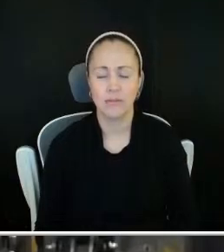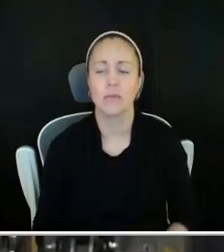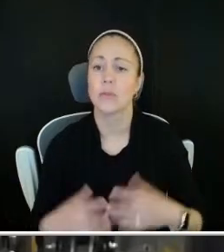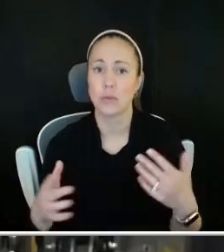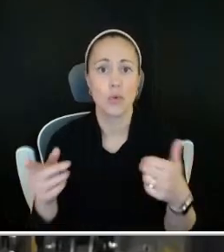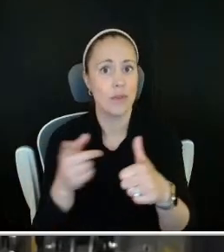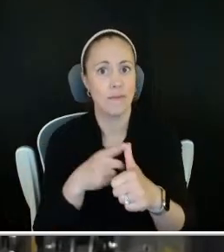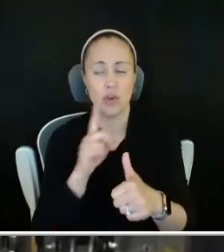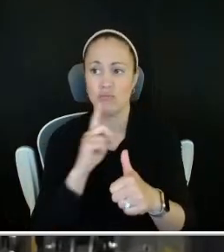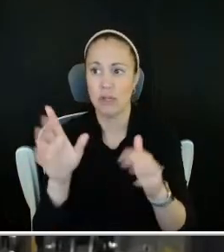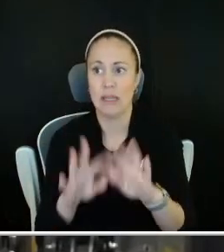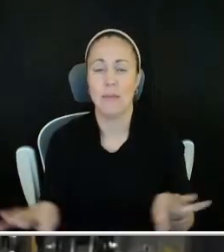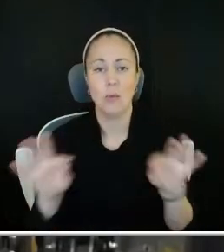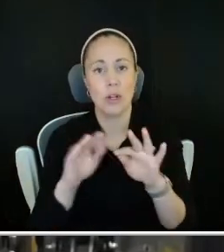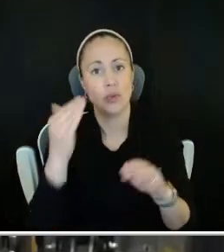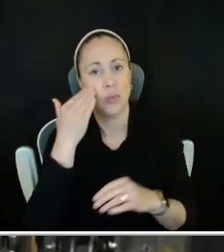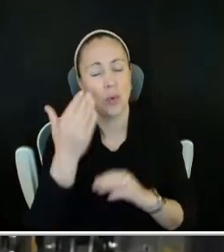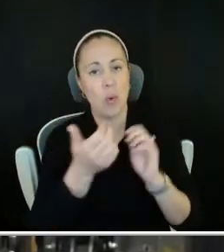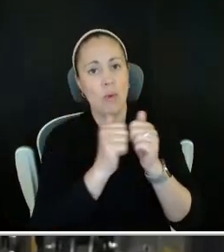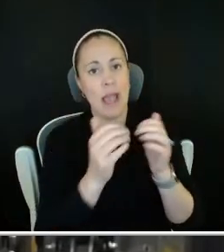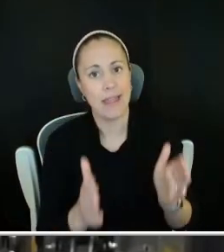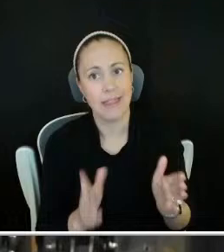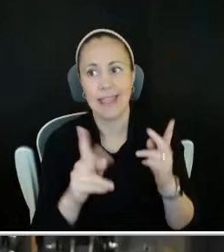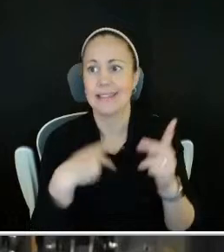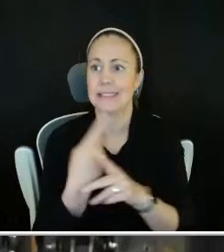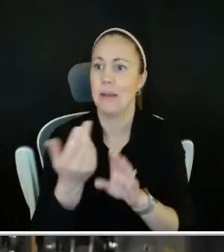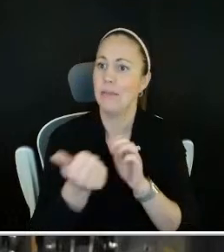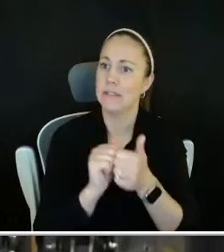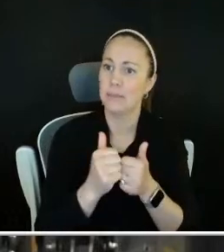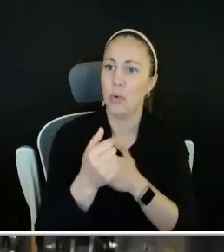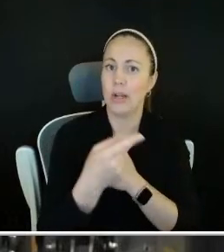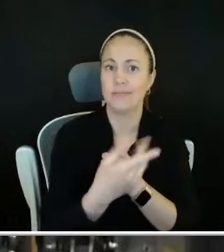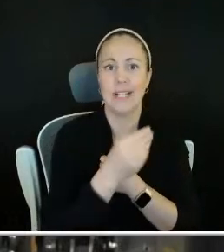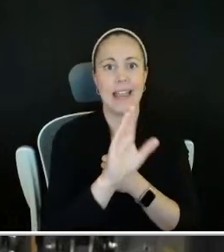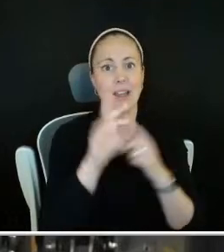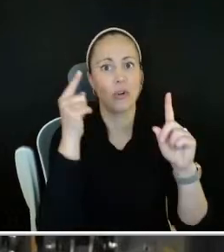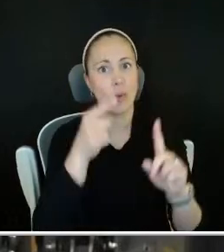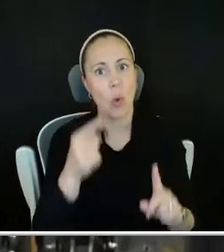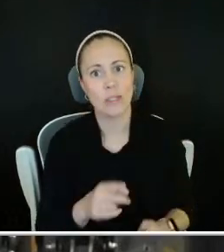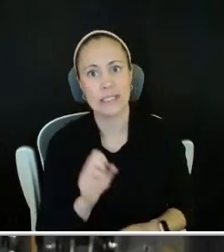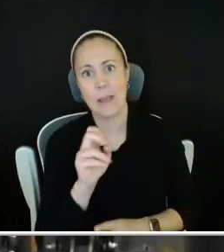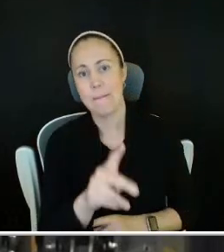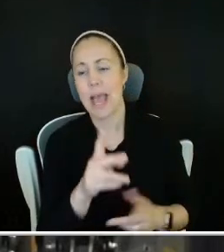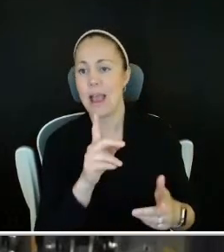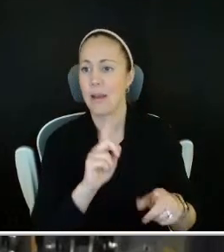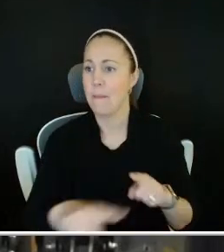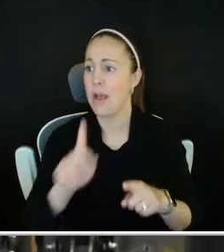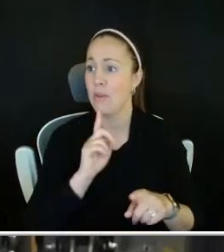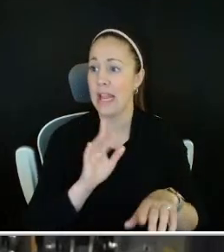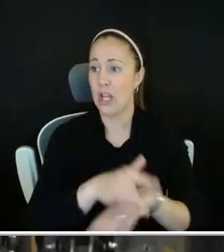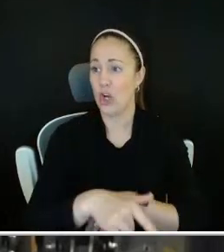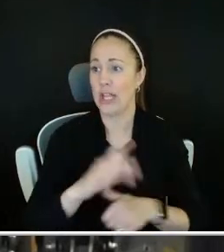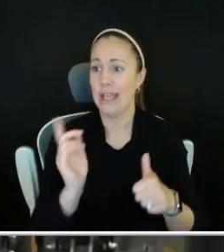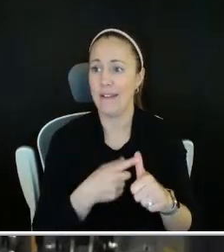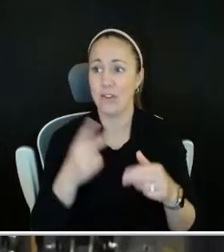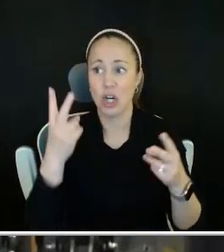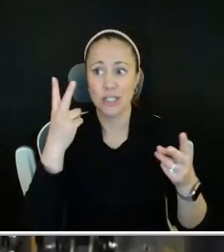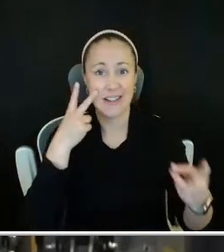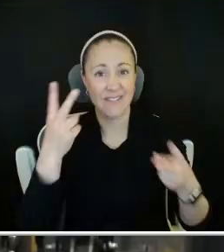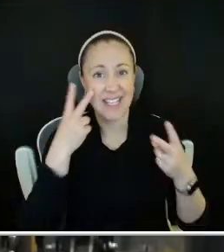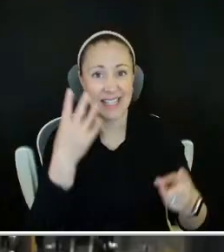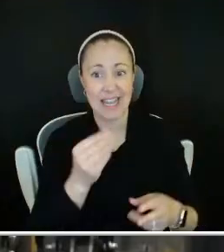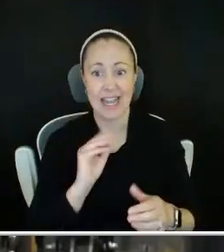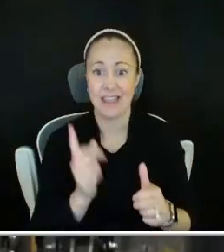sport they play and what their goals are to get back to. But early on, the first visit and even the first several weeks of sessions, it's all